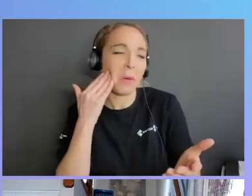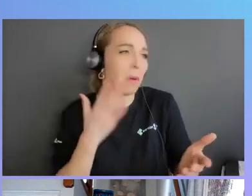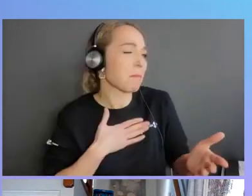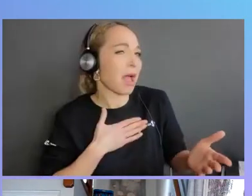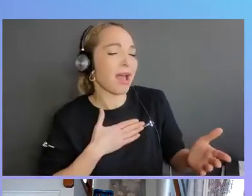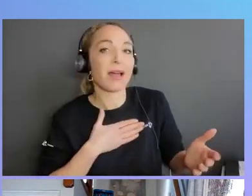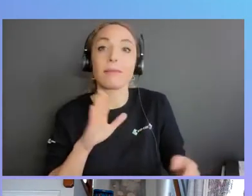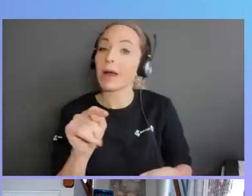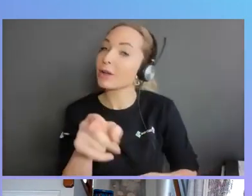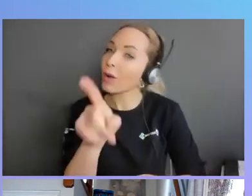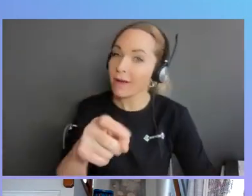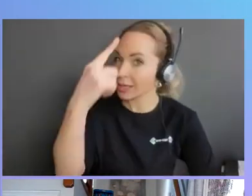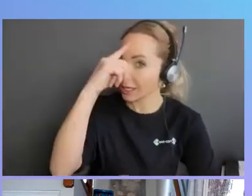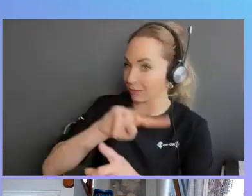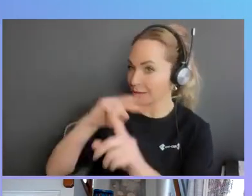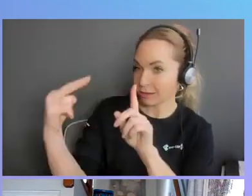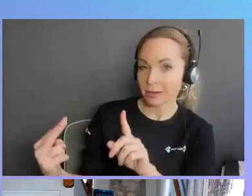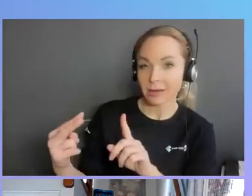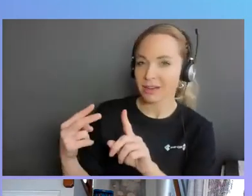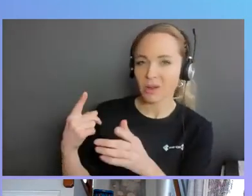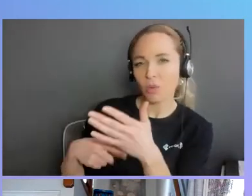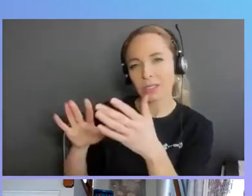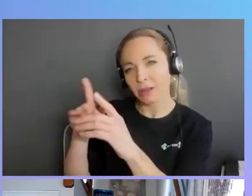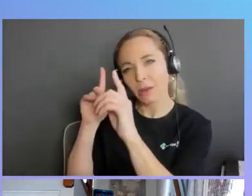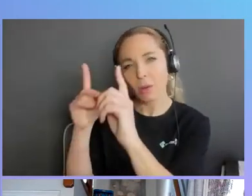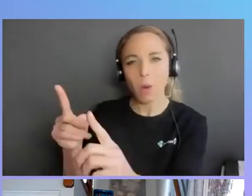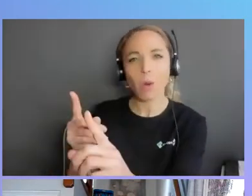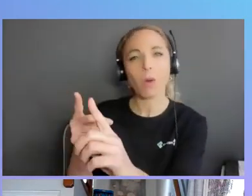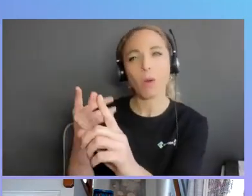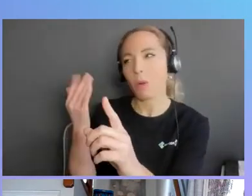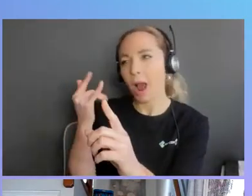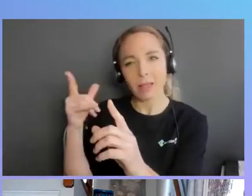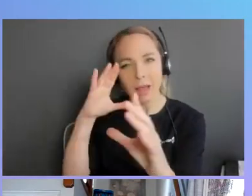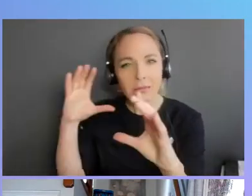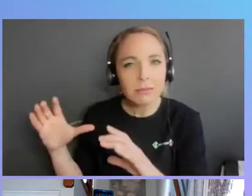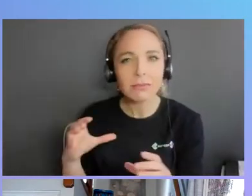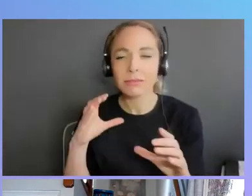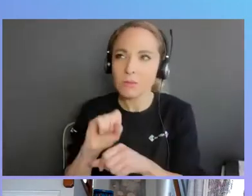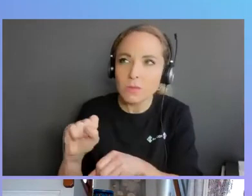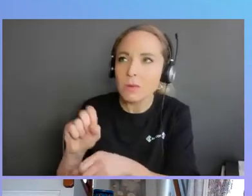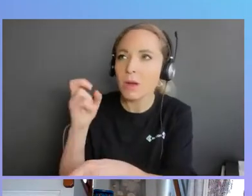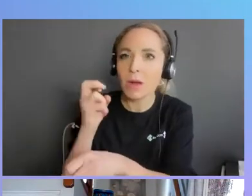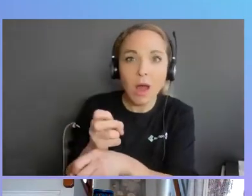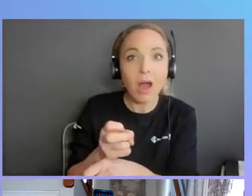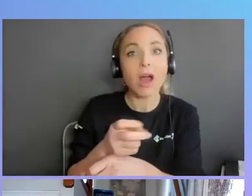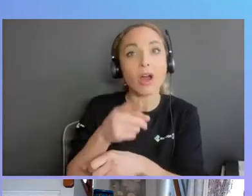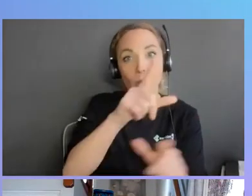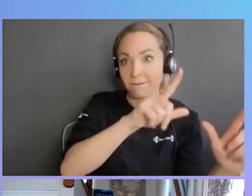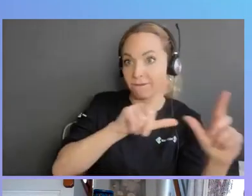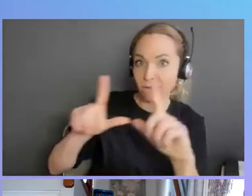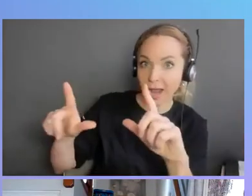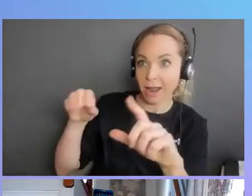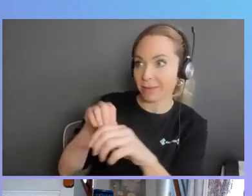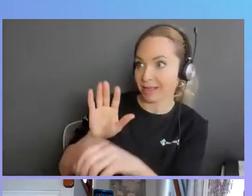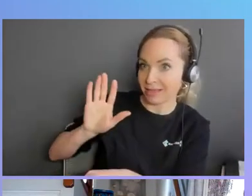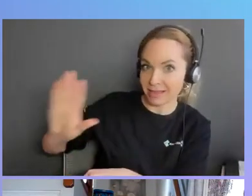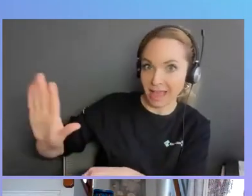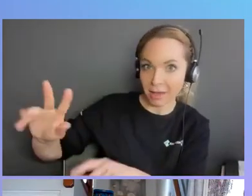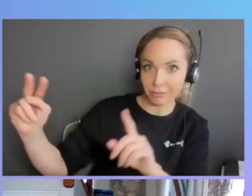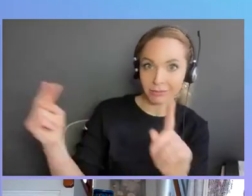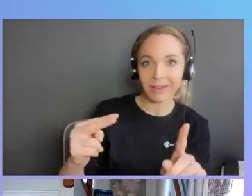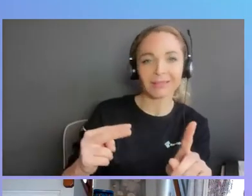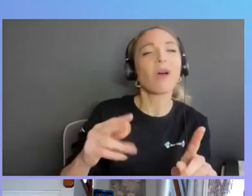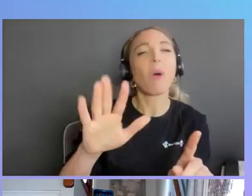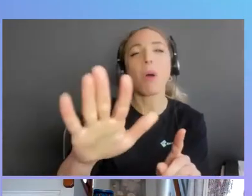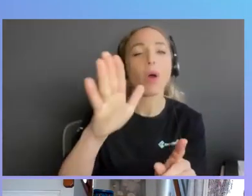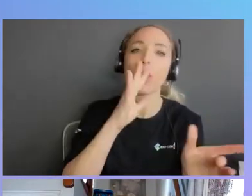a this is keeping them up at night kind of way, you can frame it in a way that's really going to get through the noise. So kind of an